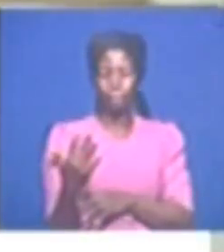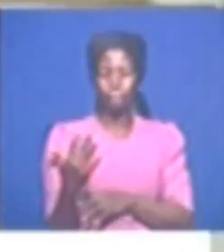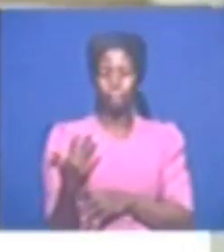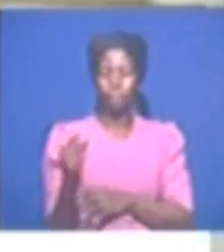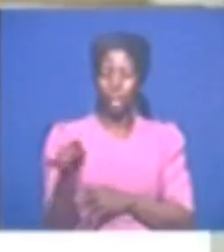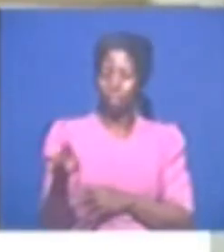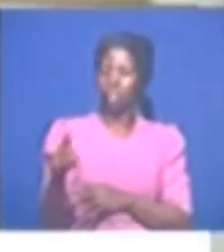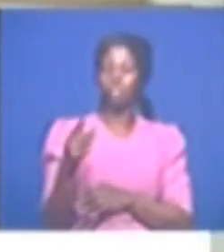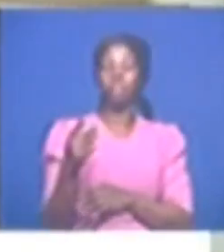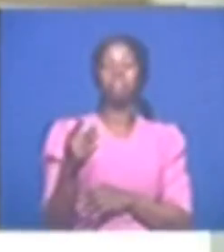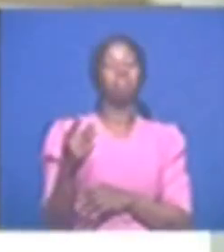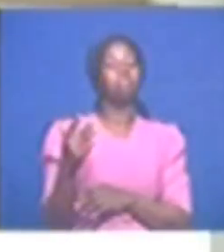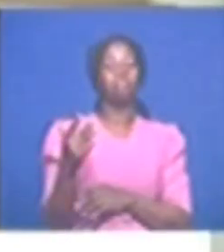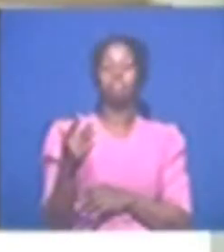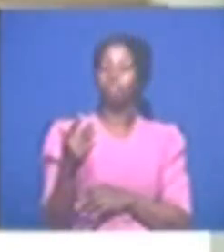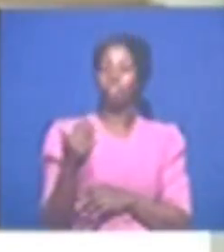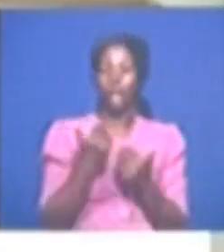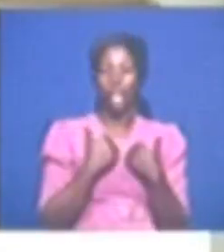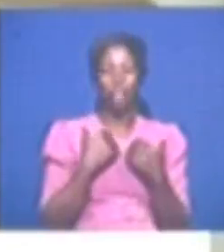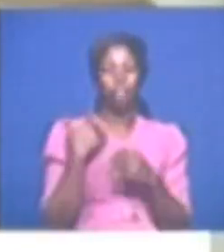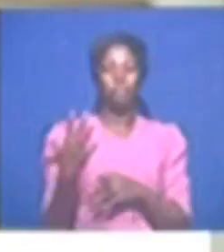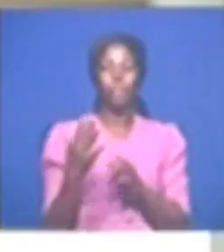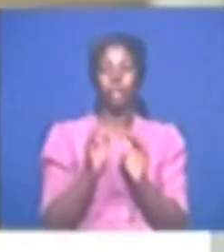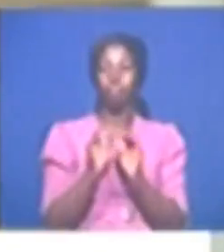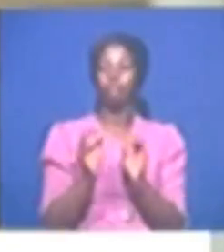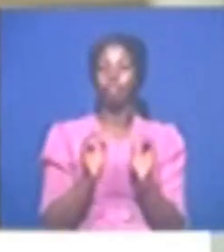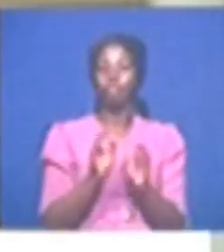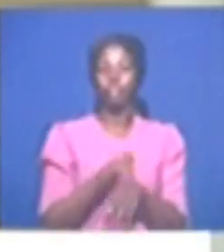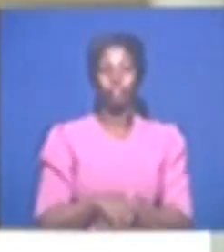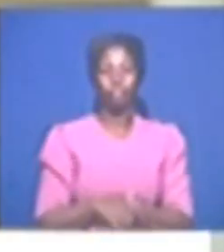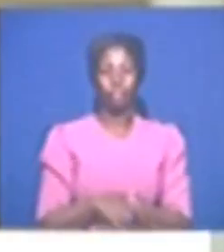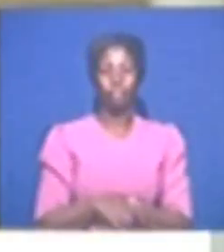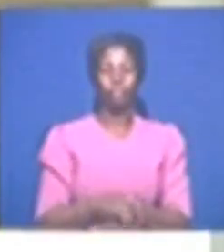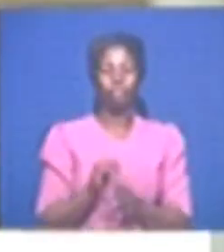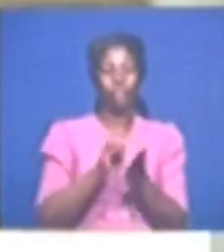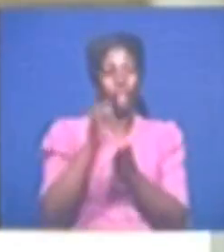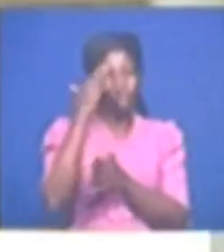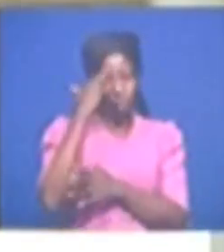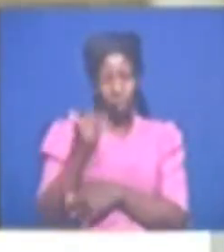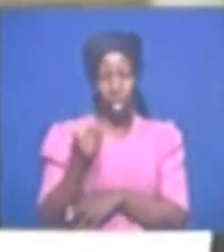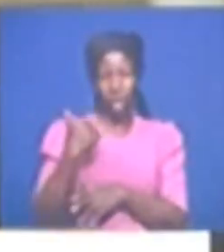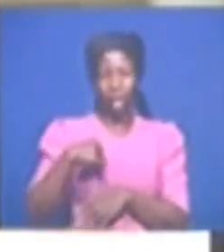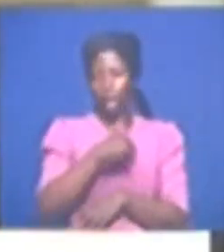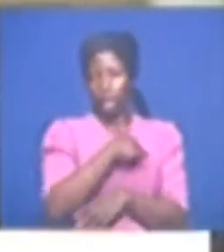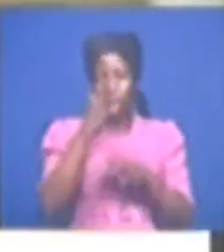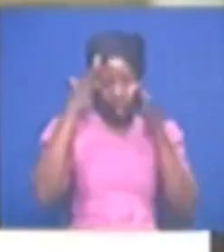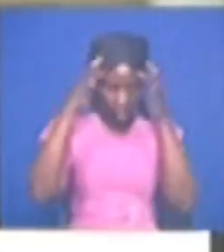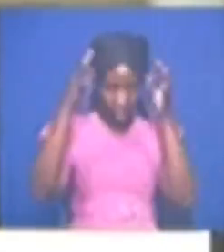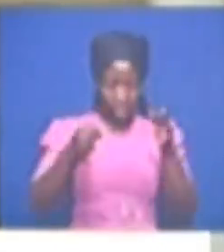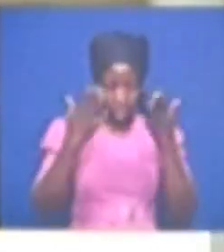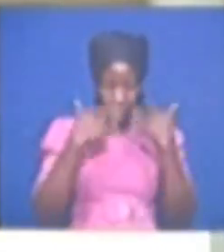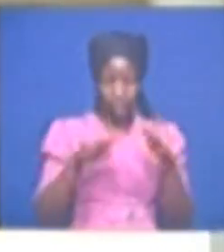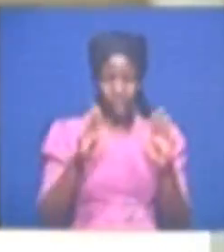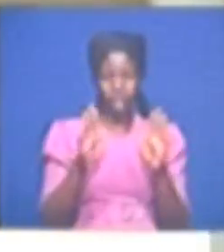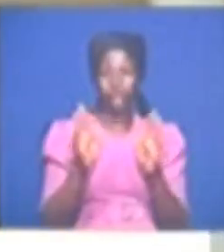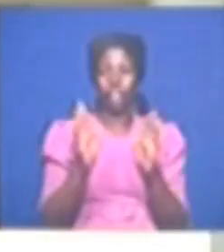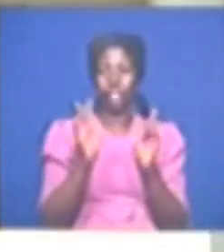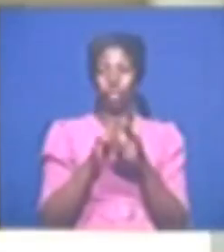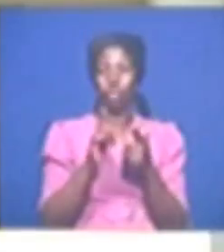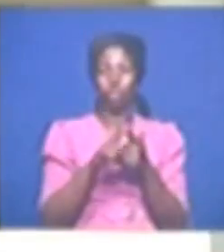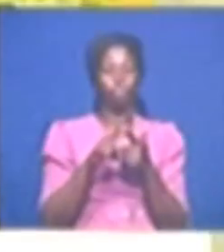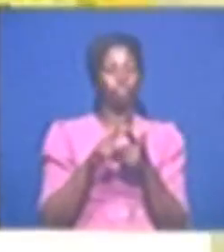no documents were forthcoming. And that's why we took the decision to seize